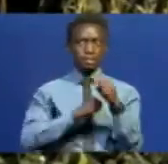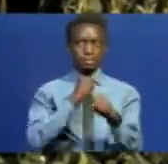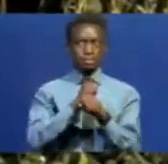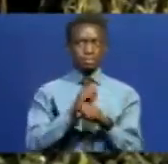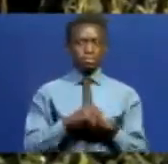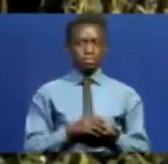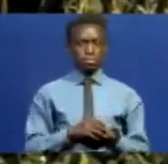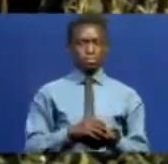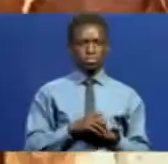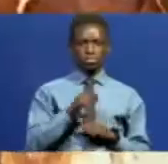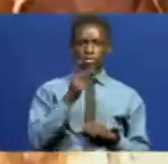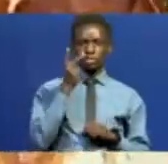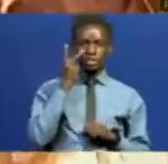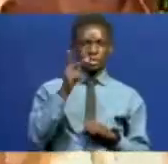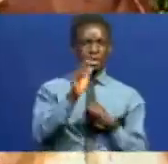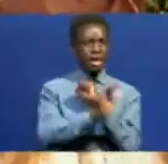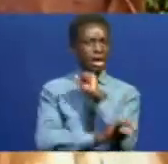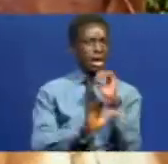like 60 years to come.